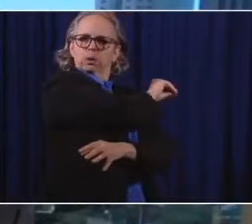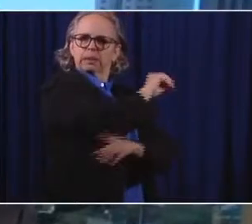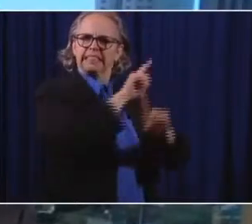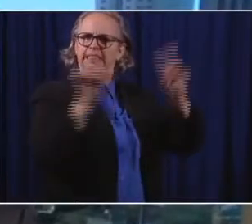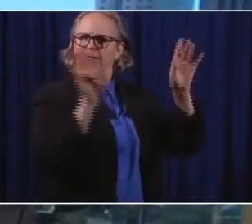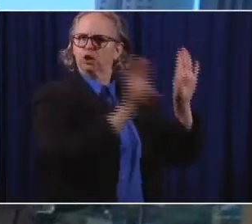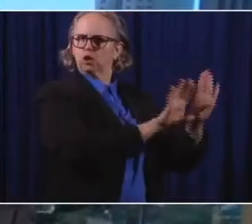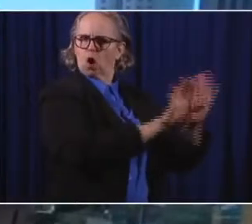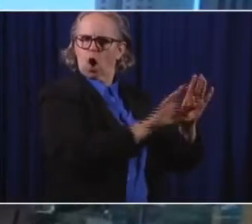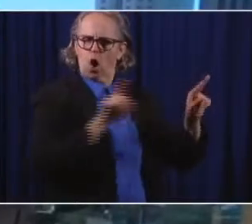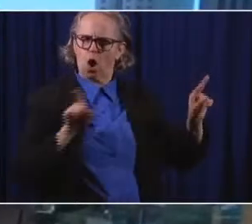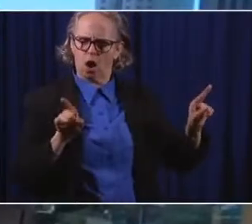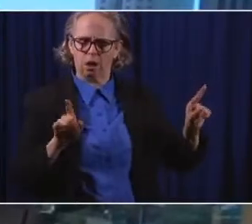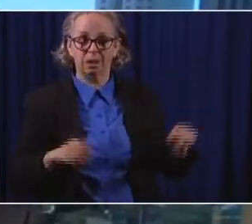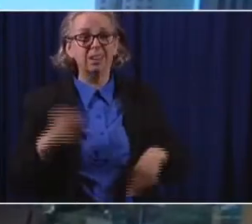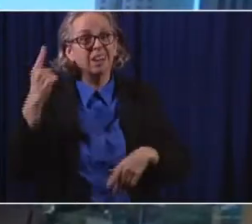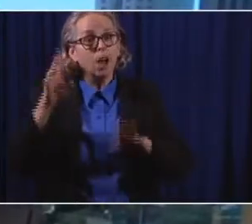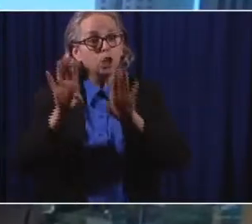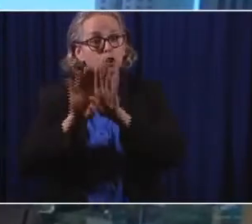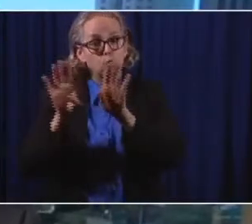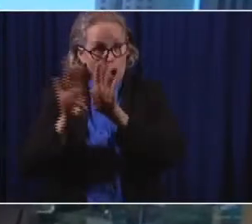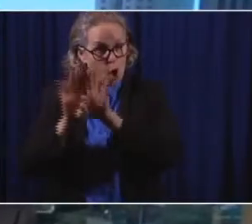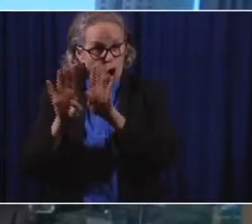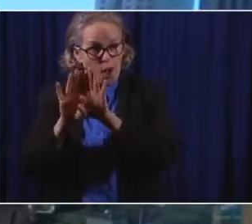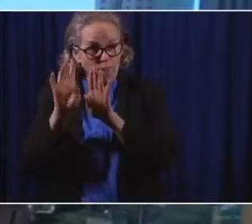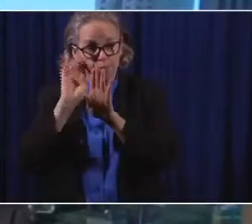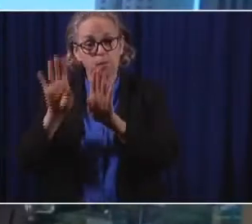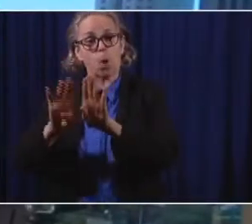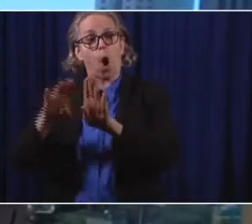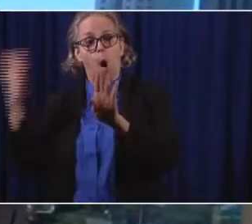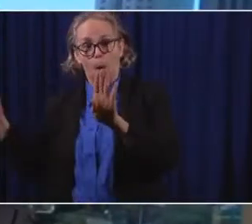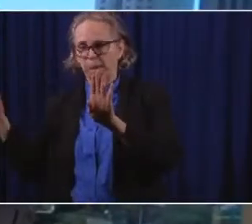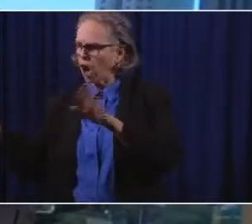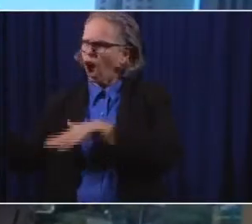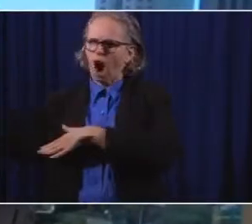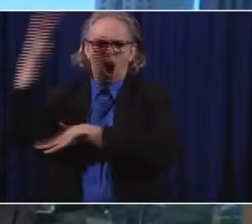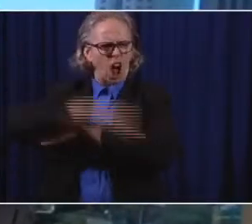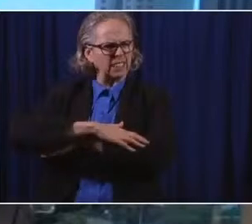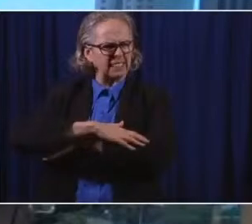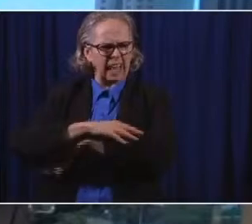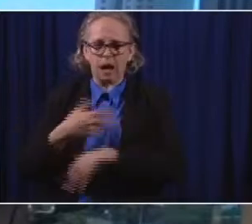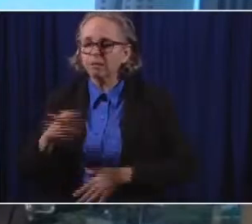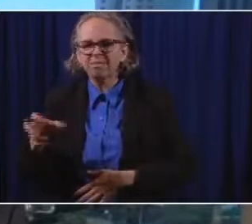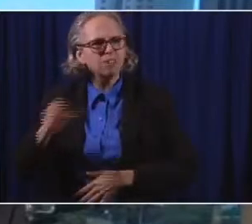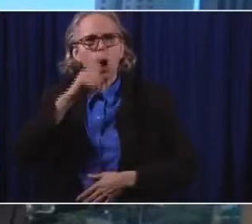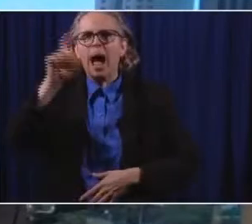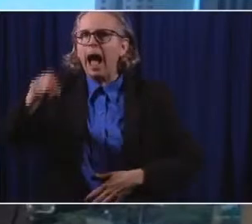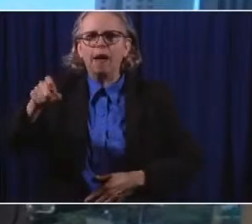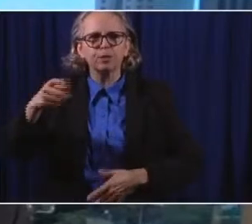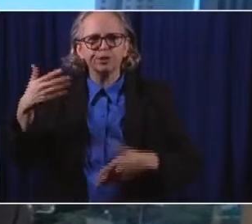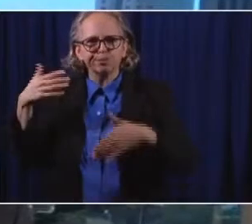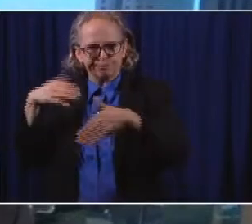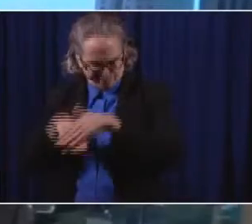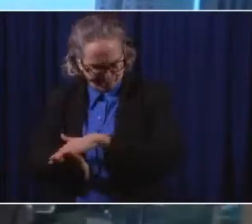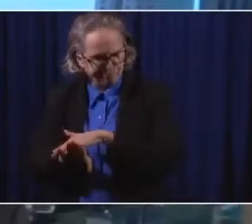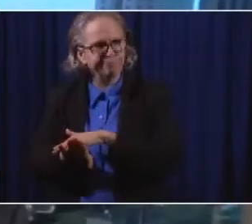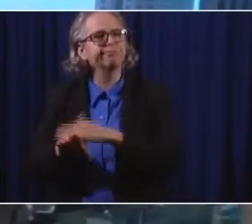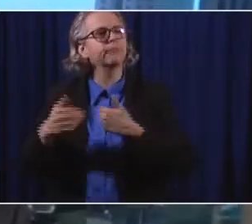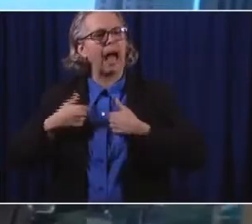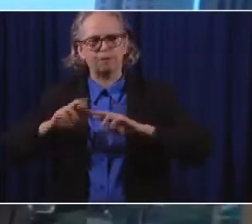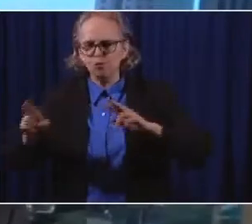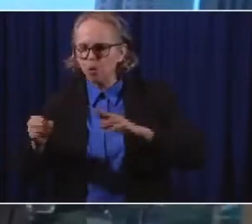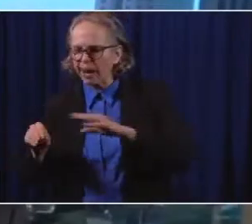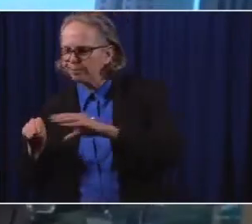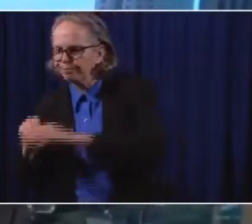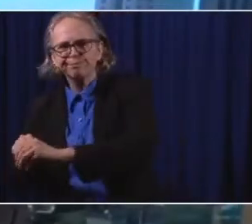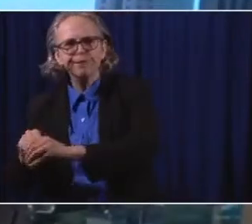course, wiping down of surfaces. We've been able to field massive quantities of personal protective equipment because of patriotic Ohio companies that